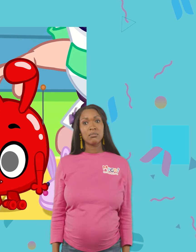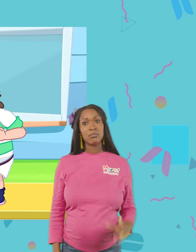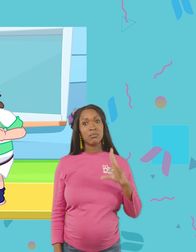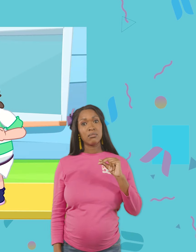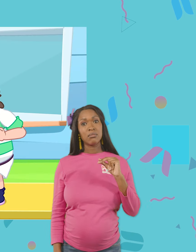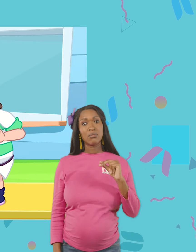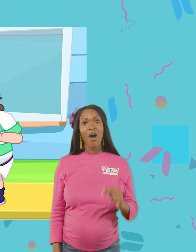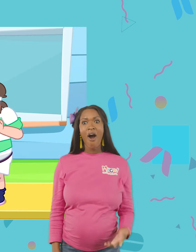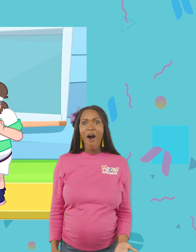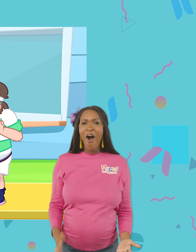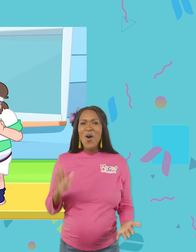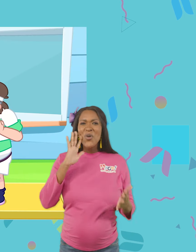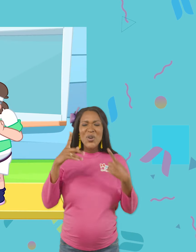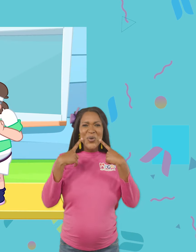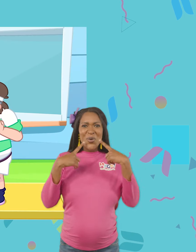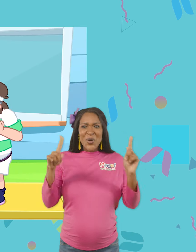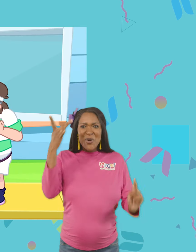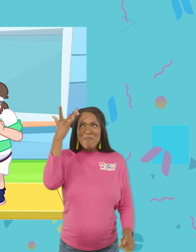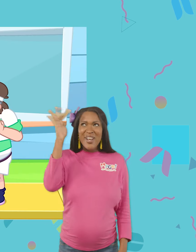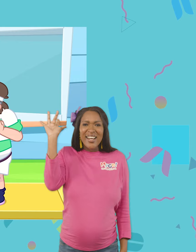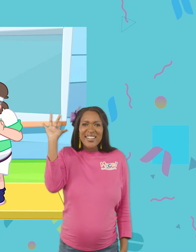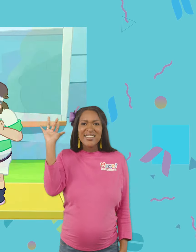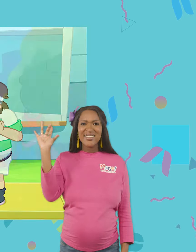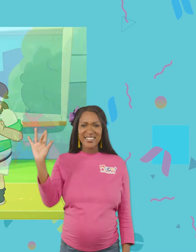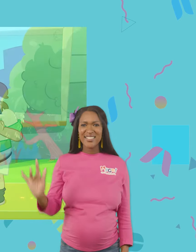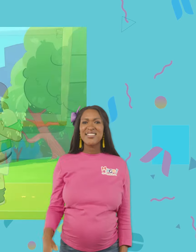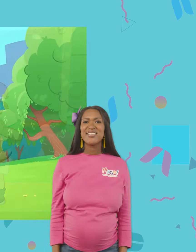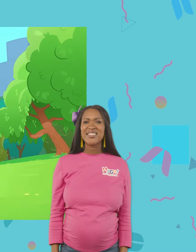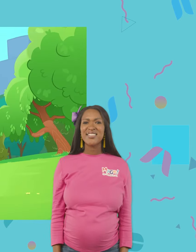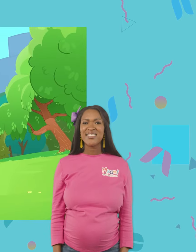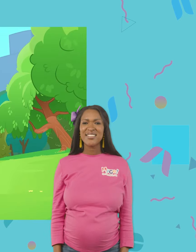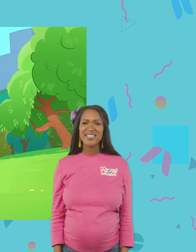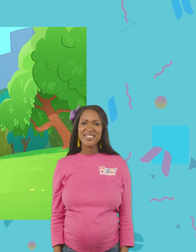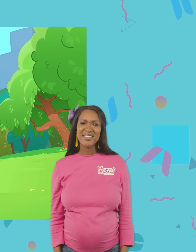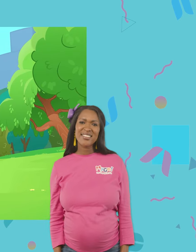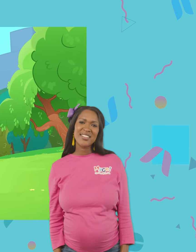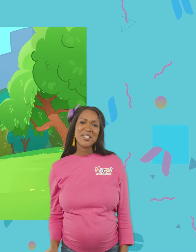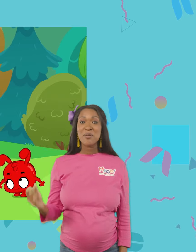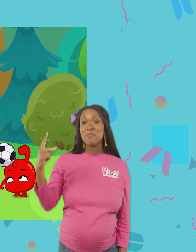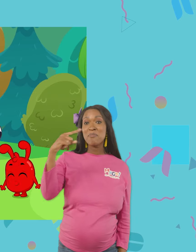This is going to work brilliantly.